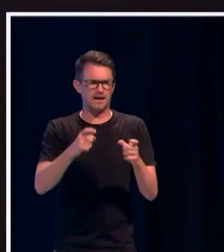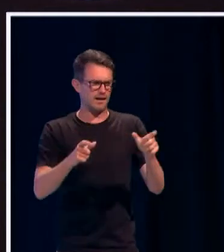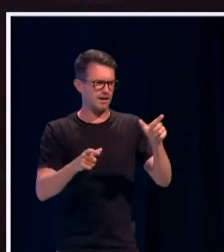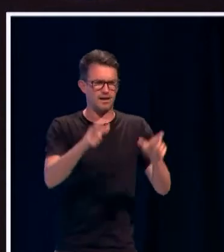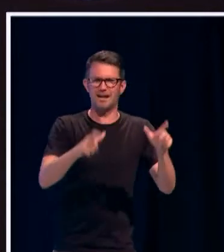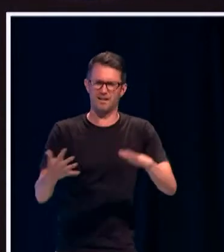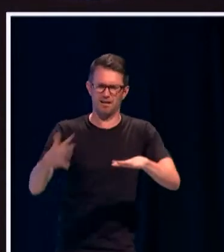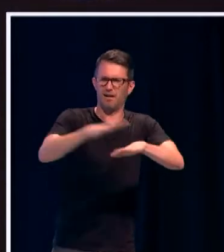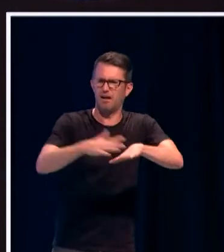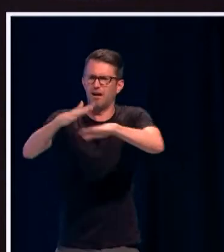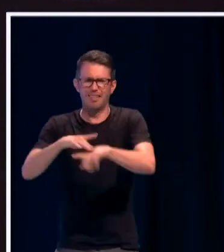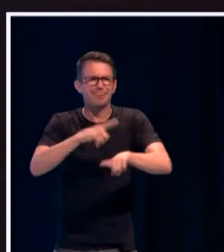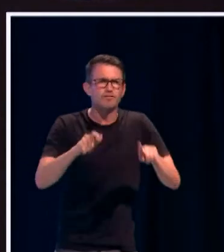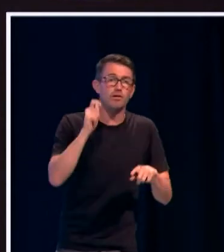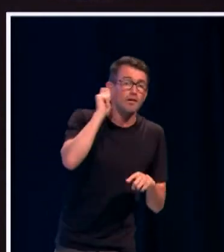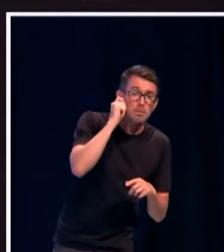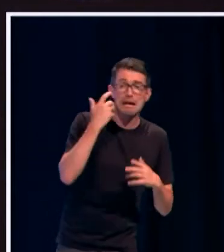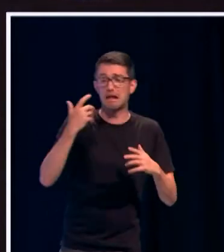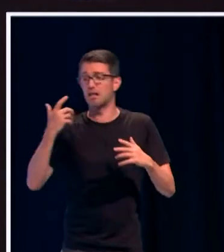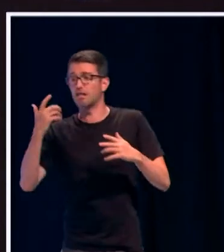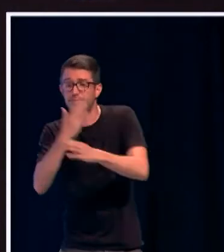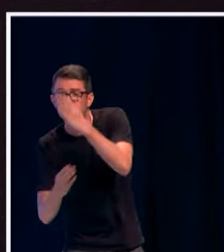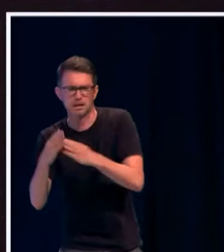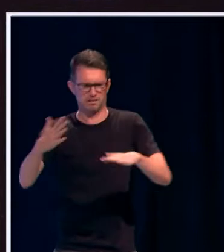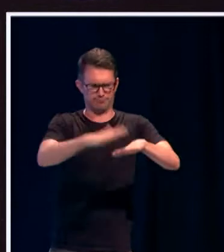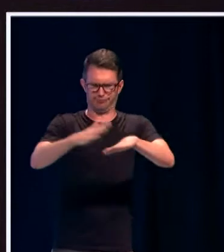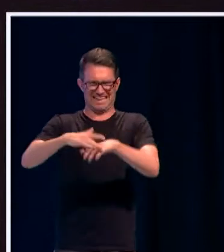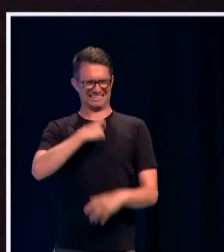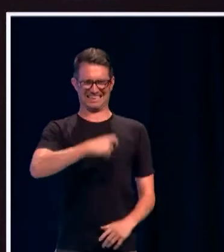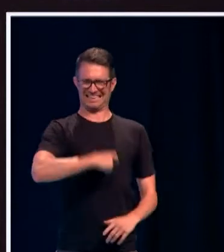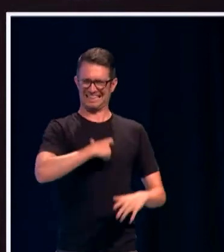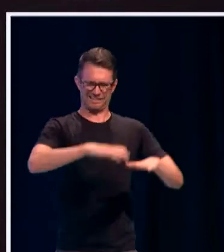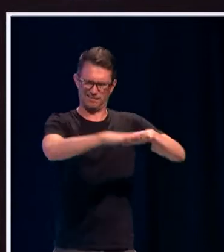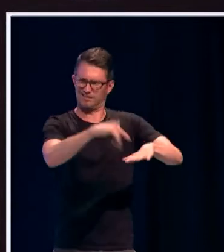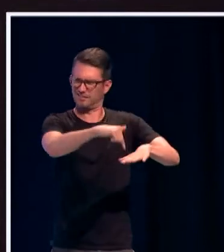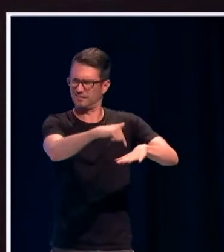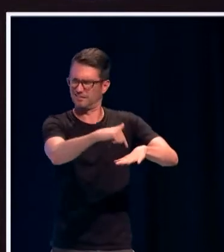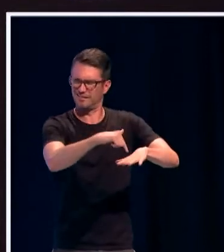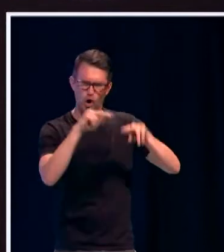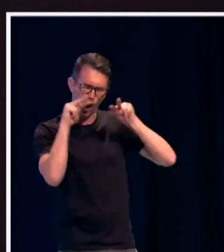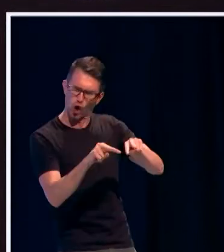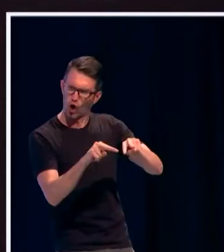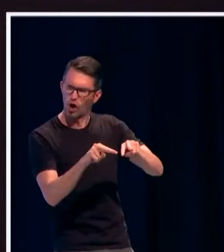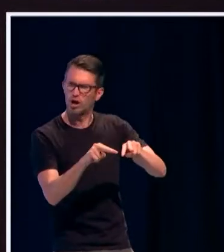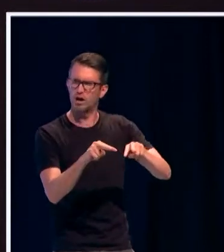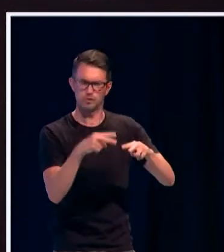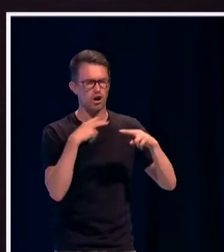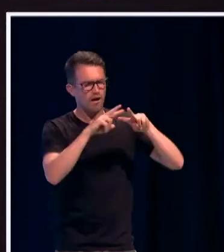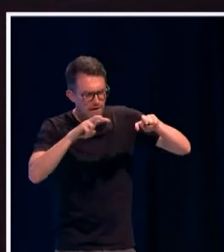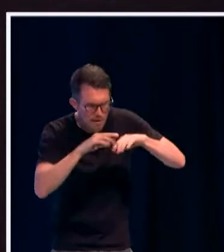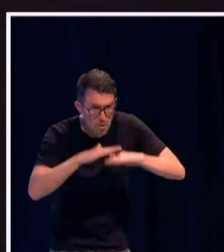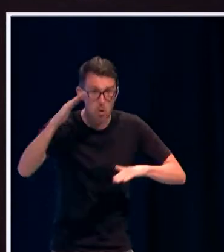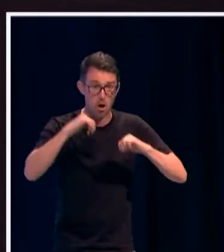Indigenous women with disabilities matter a lot for us. So we understand the issue of being a person with